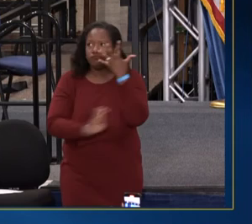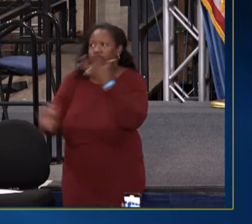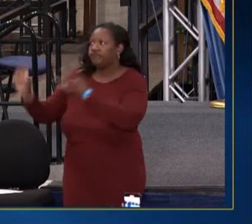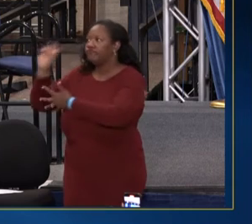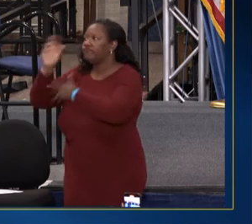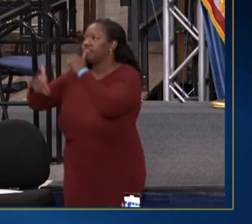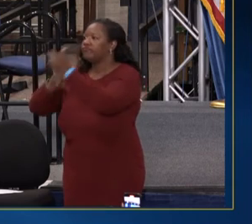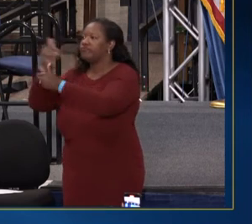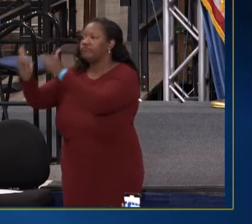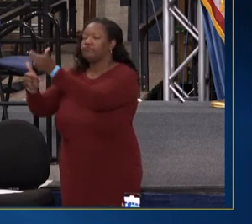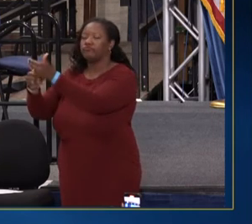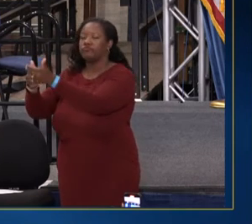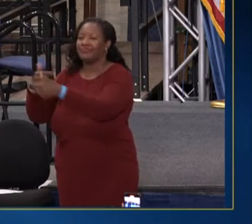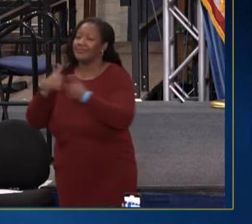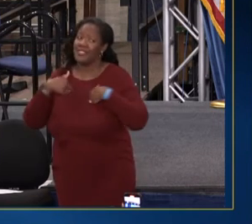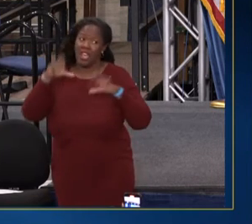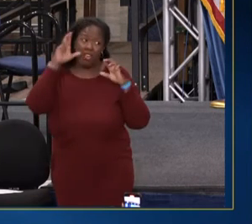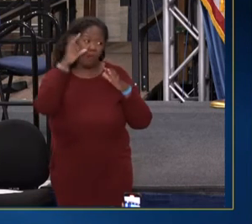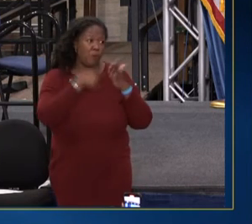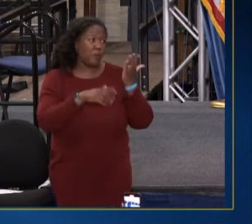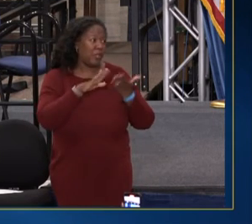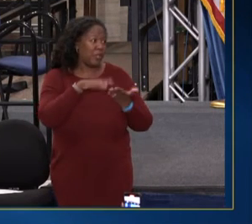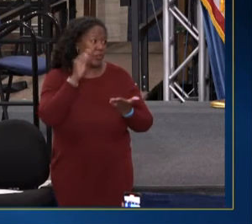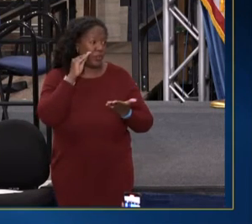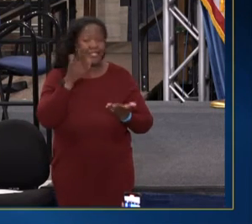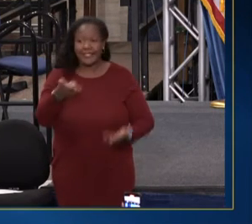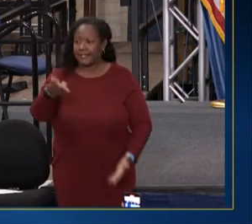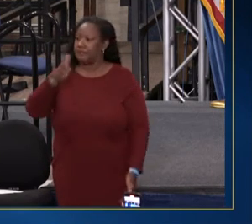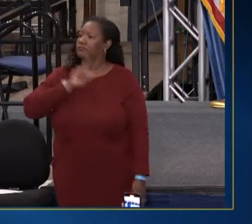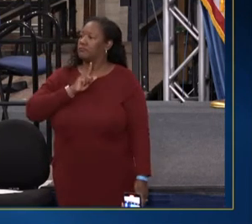And I hope what we learn is that we can do that too.